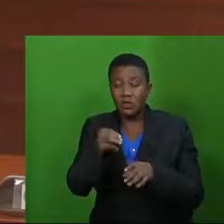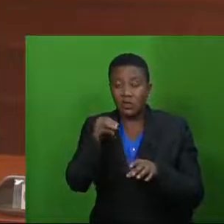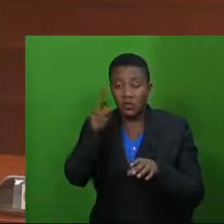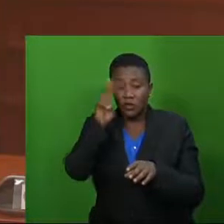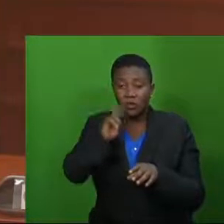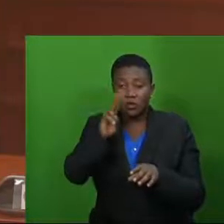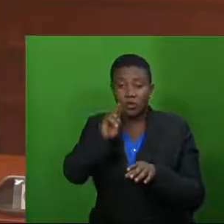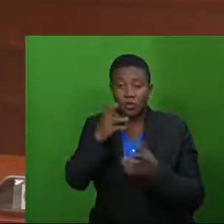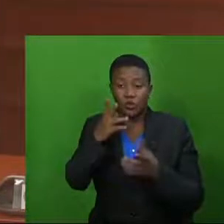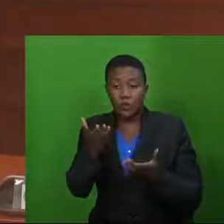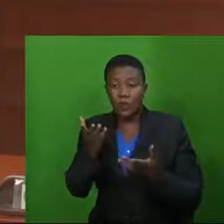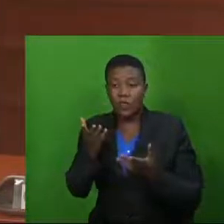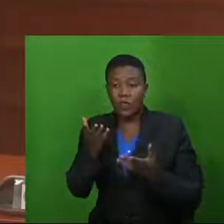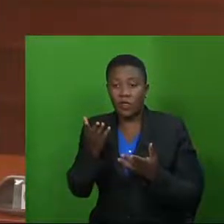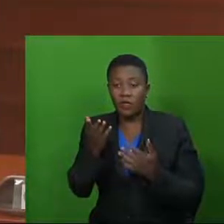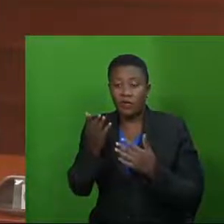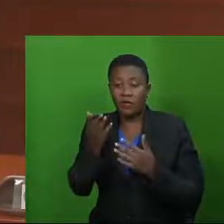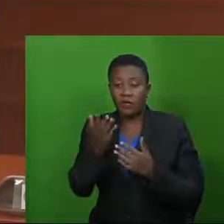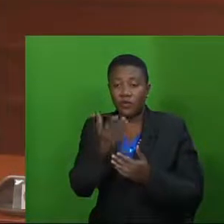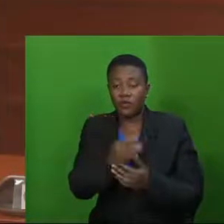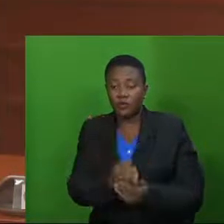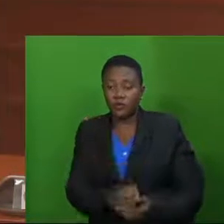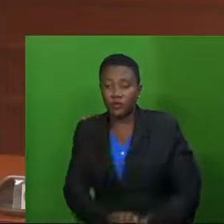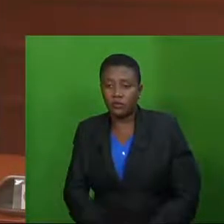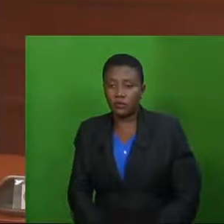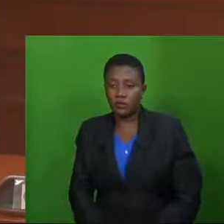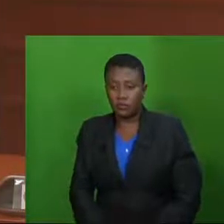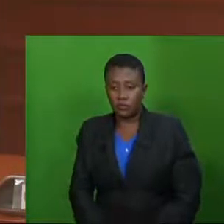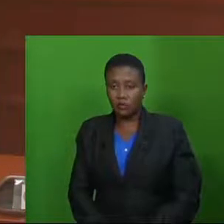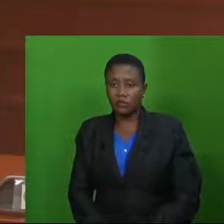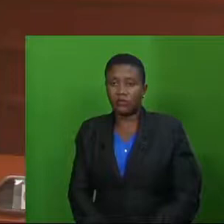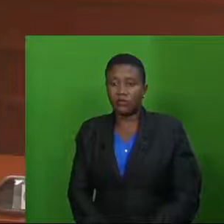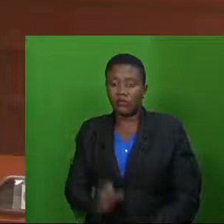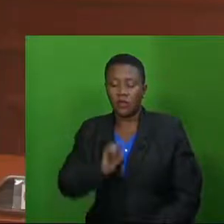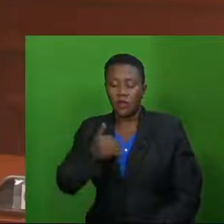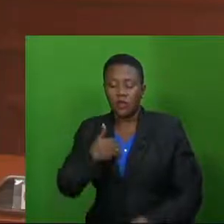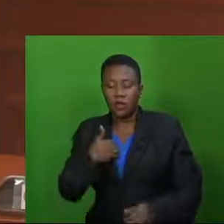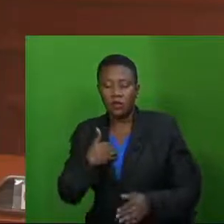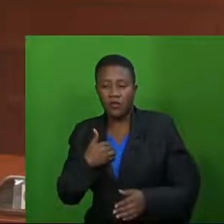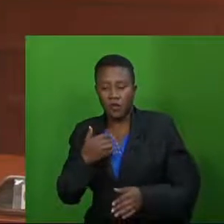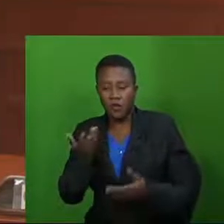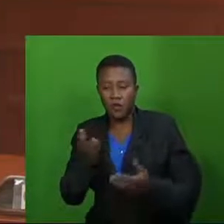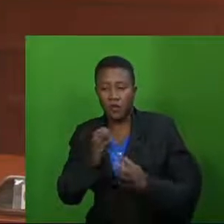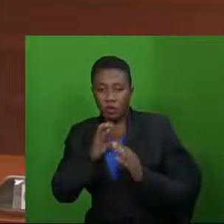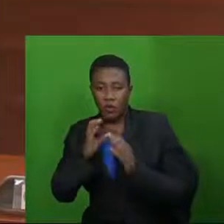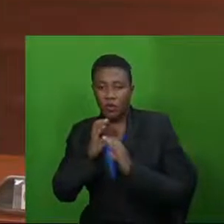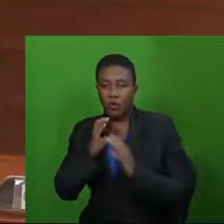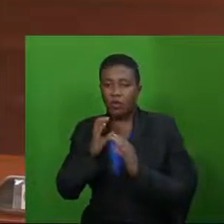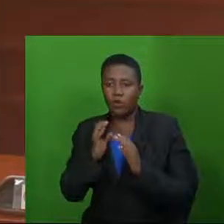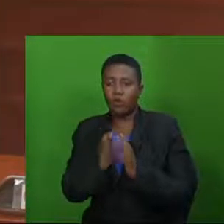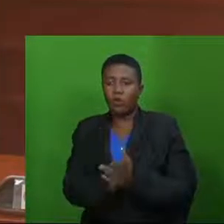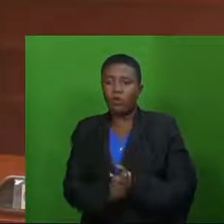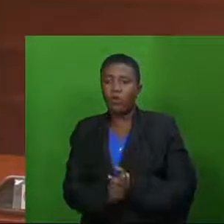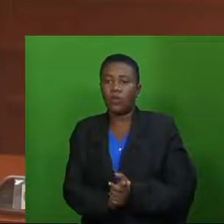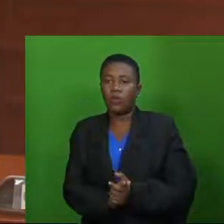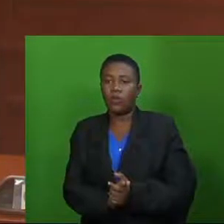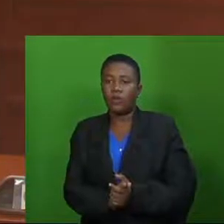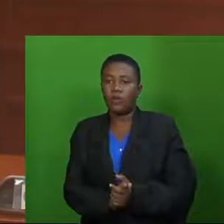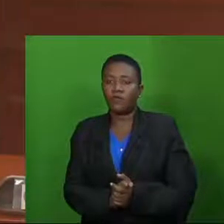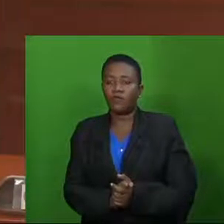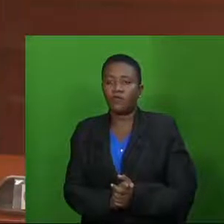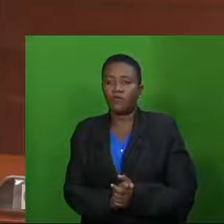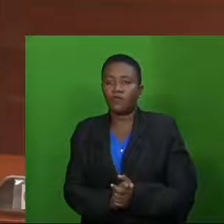infrastructure and the services that have been put in place. And so I'd had conversations with the clerk that during the orientation for the 8th